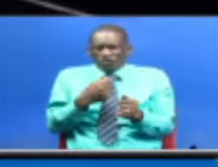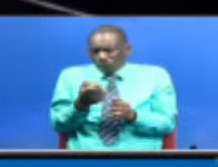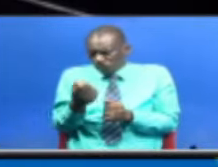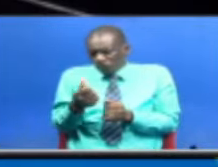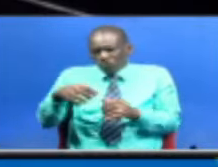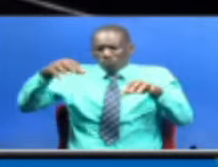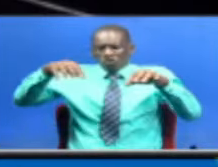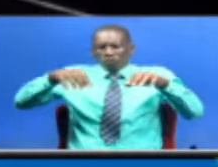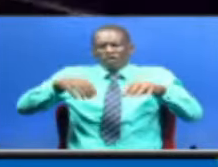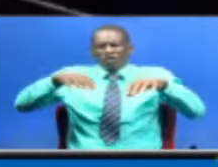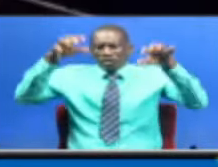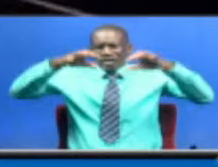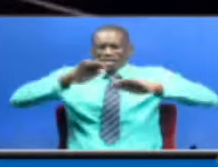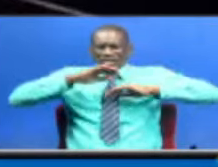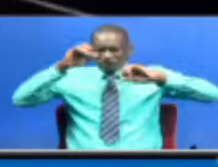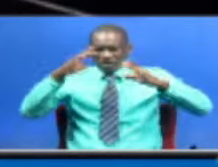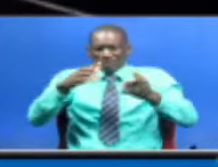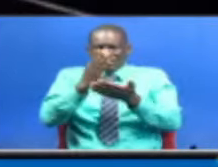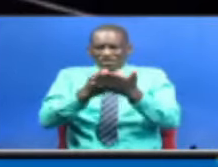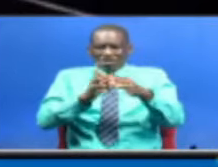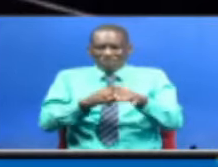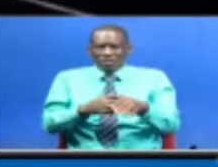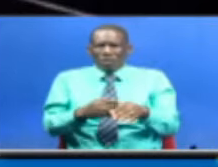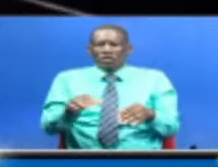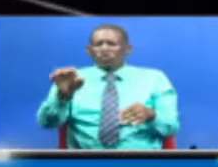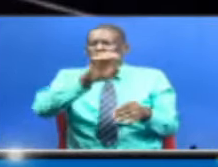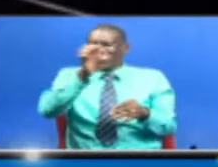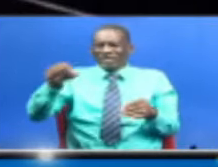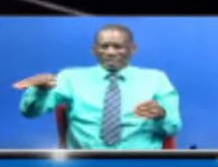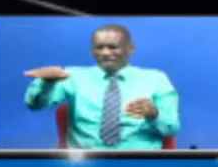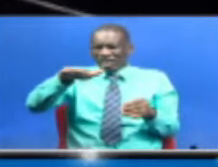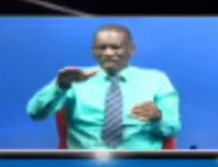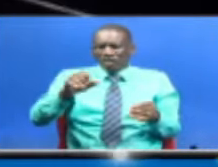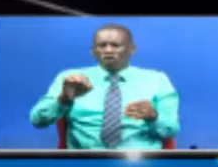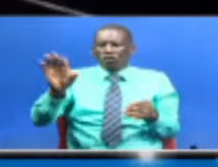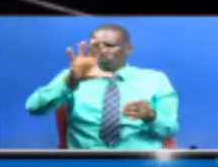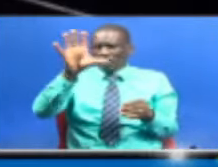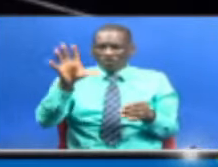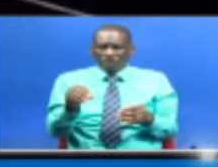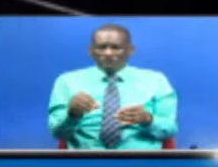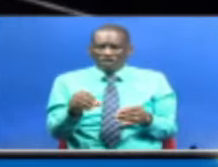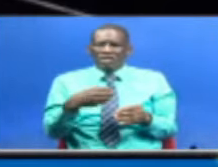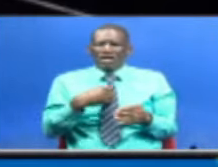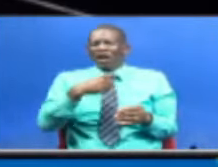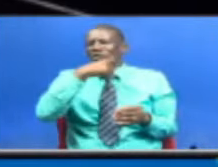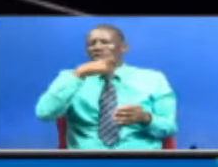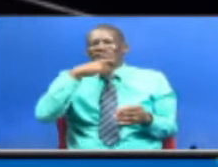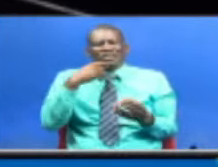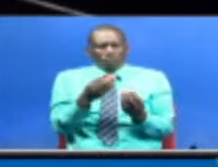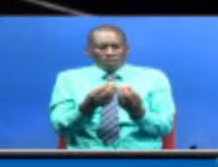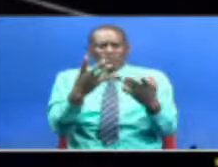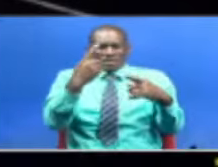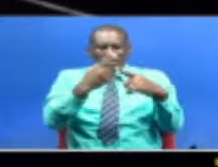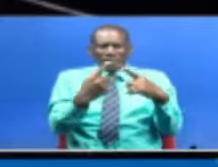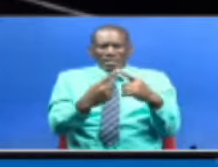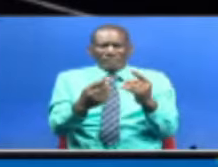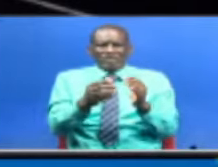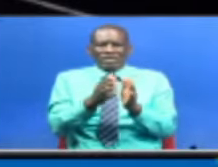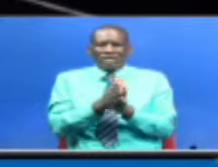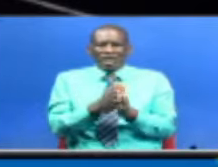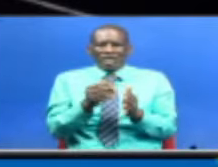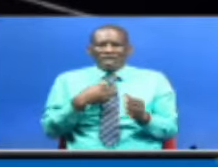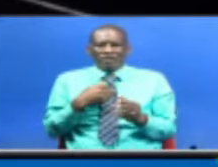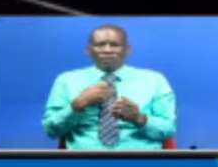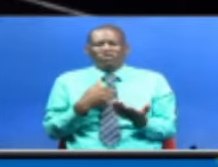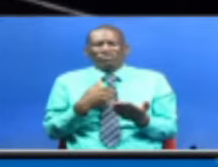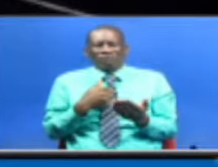that the eastern part of the Horn of Africa has been dry for many years and suffering hugely